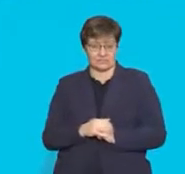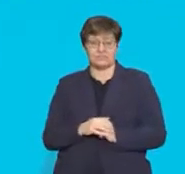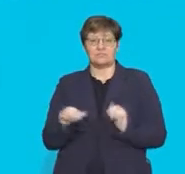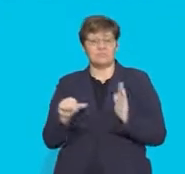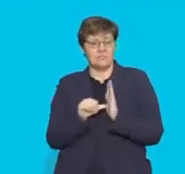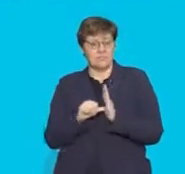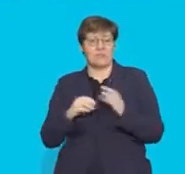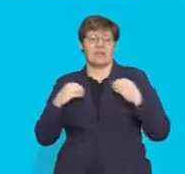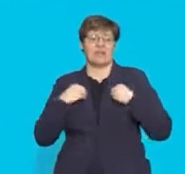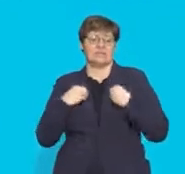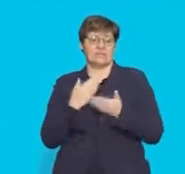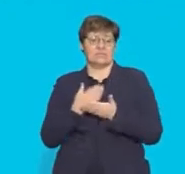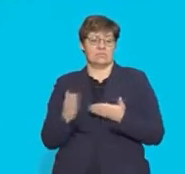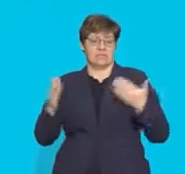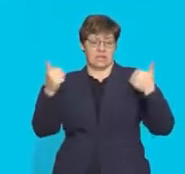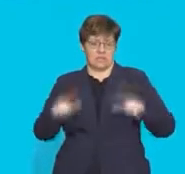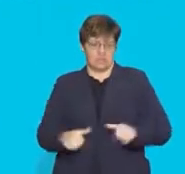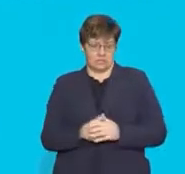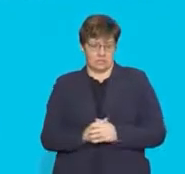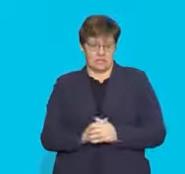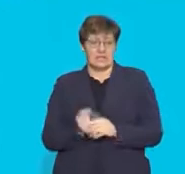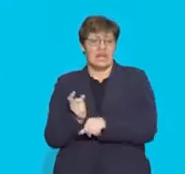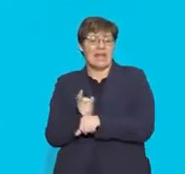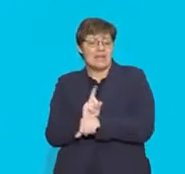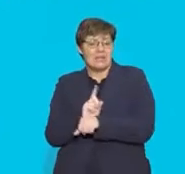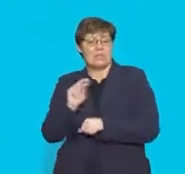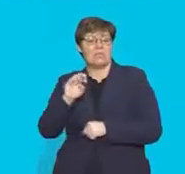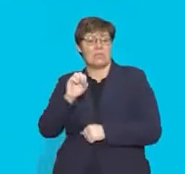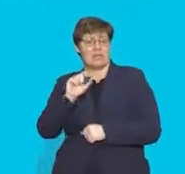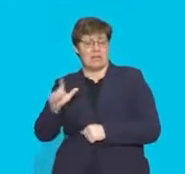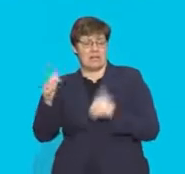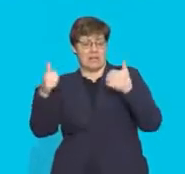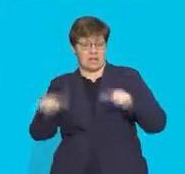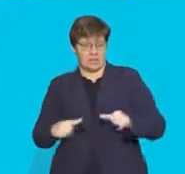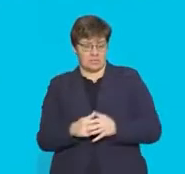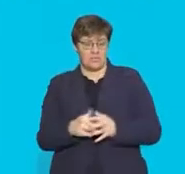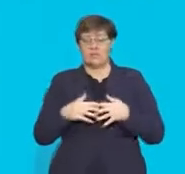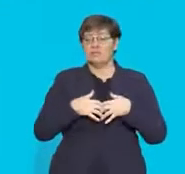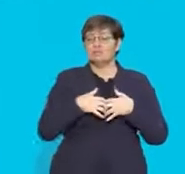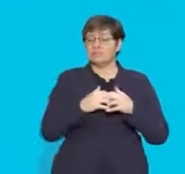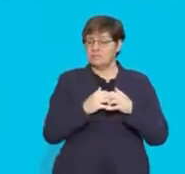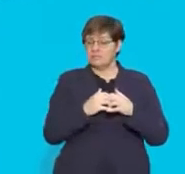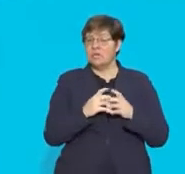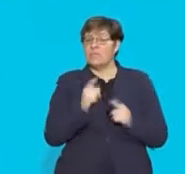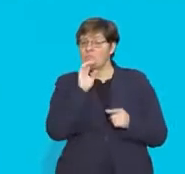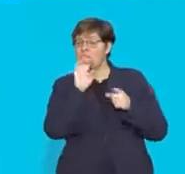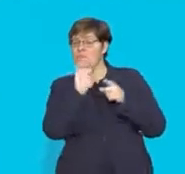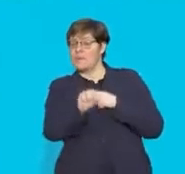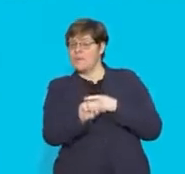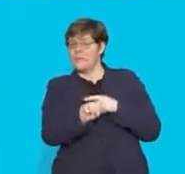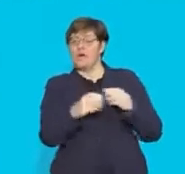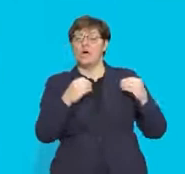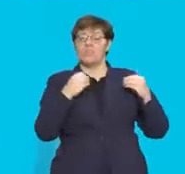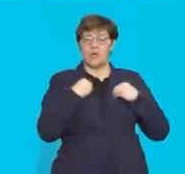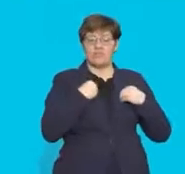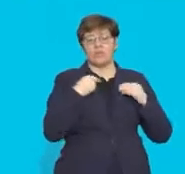asset disposal account. It's an interim nominal account that is drawn up to determine the profit or loss